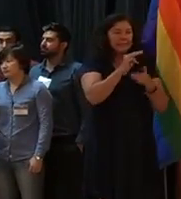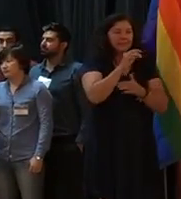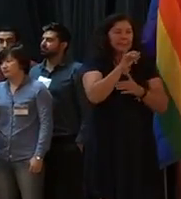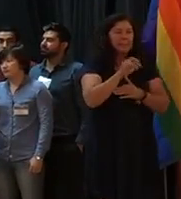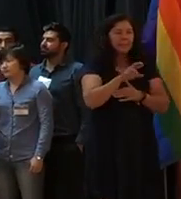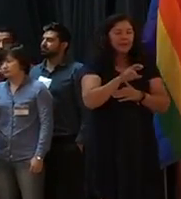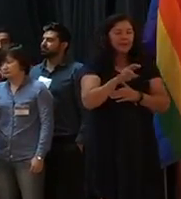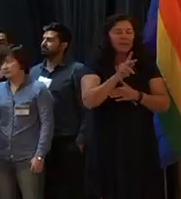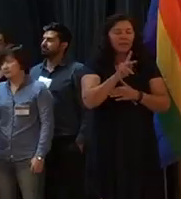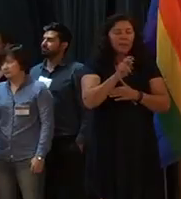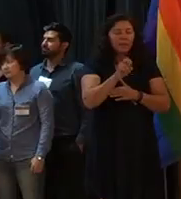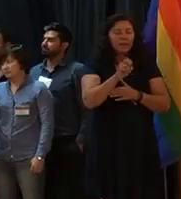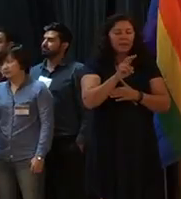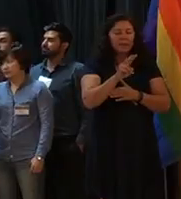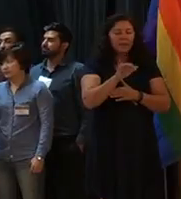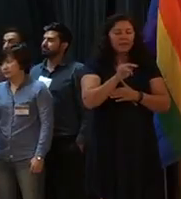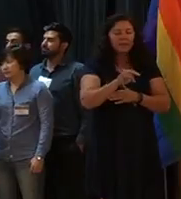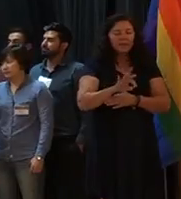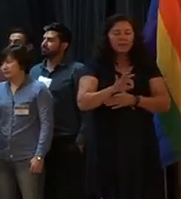Kevin Fulton.